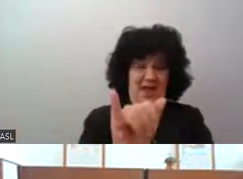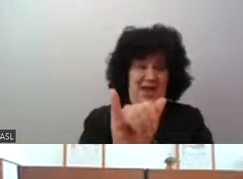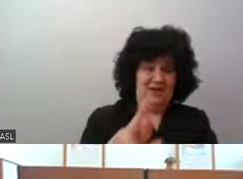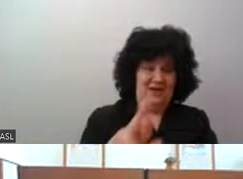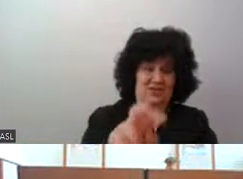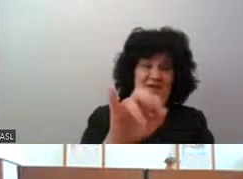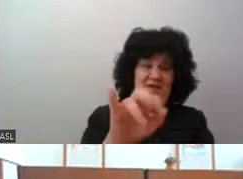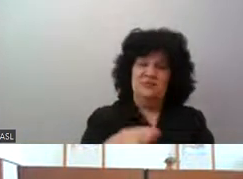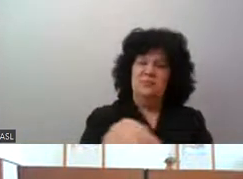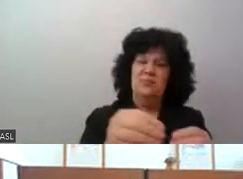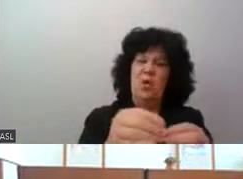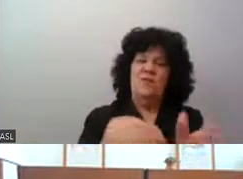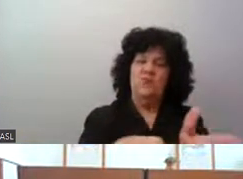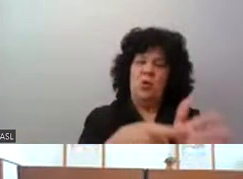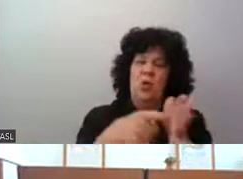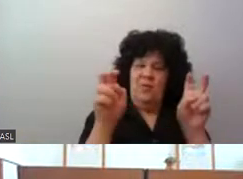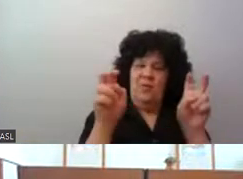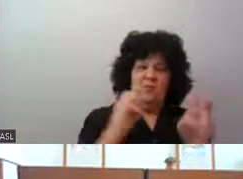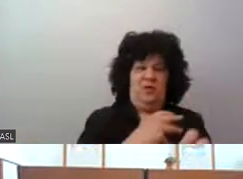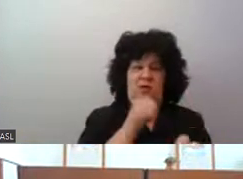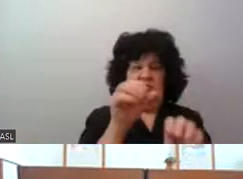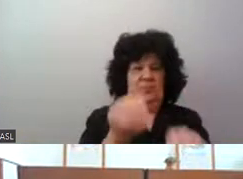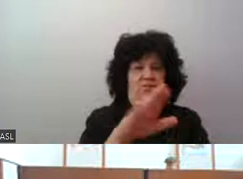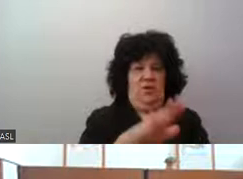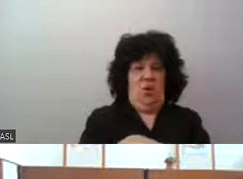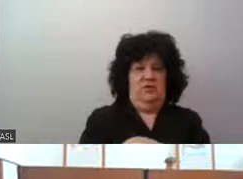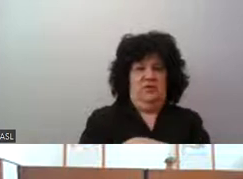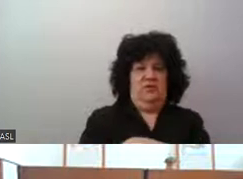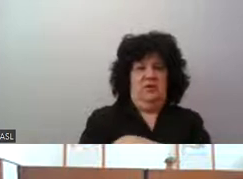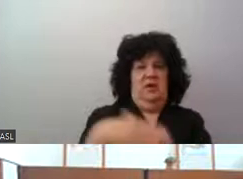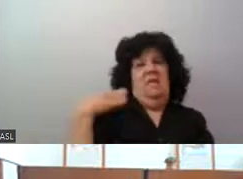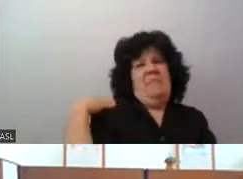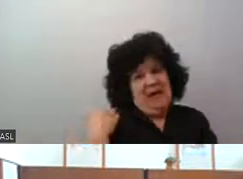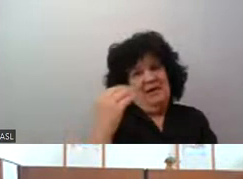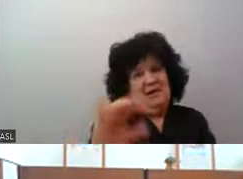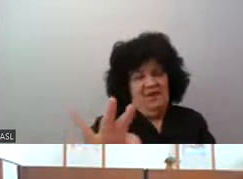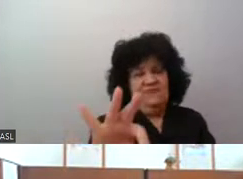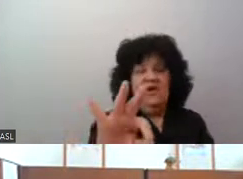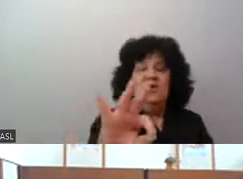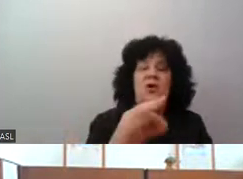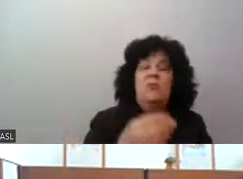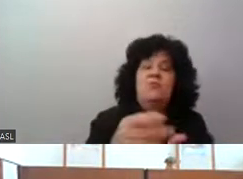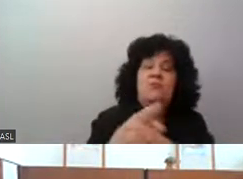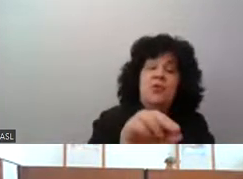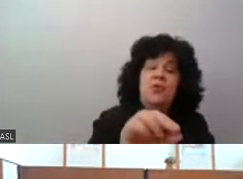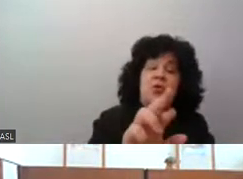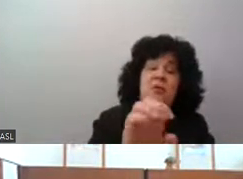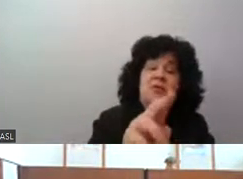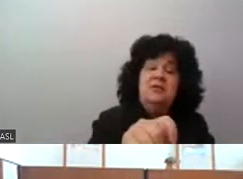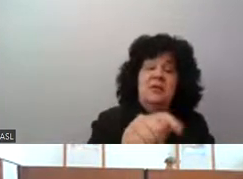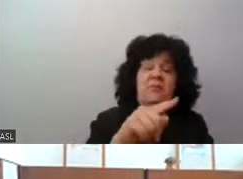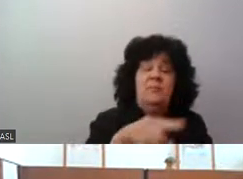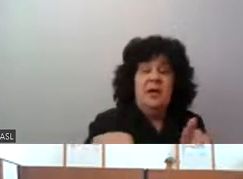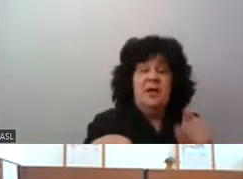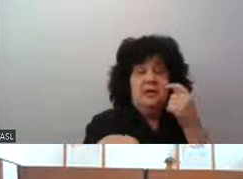issue. We're not going to put that on the procurement professionals, but if agency leaders basically said, hey, people need to